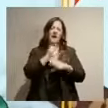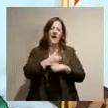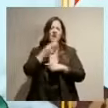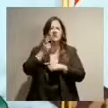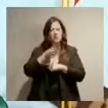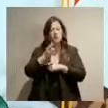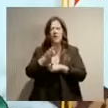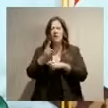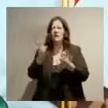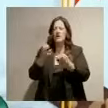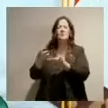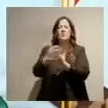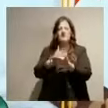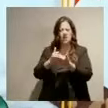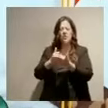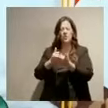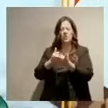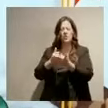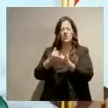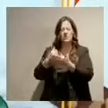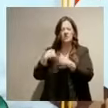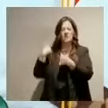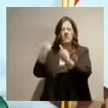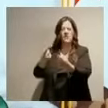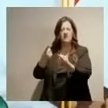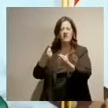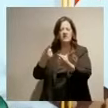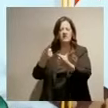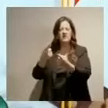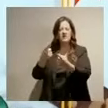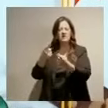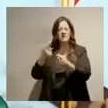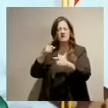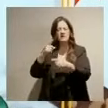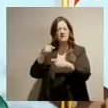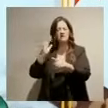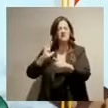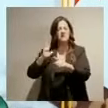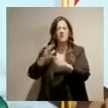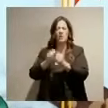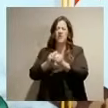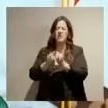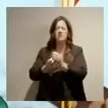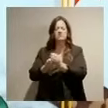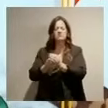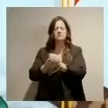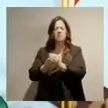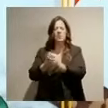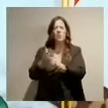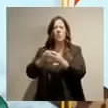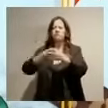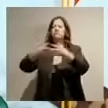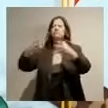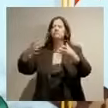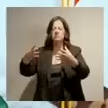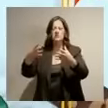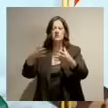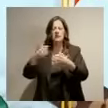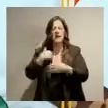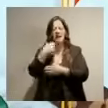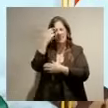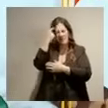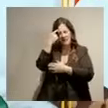revenue, more typical and historic revenue growth. And I think it would be wise to